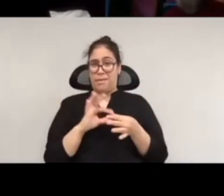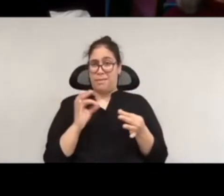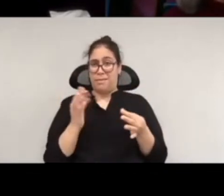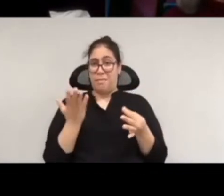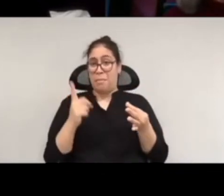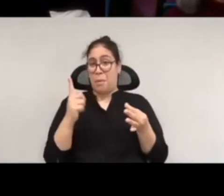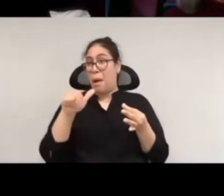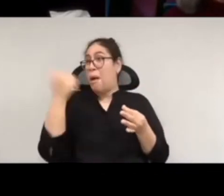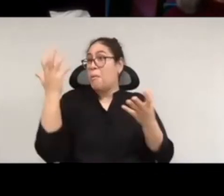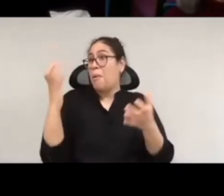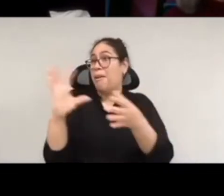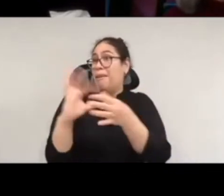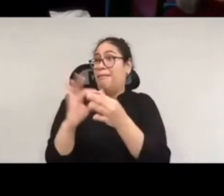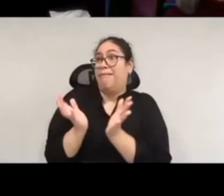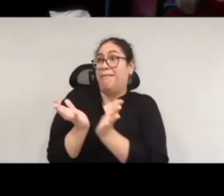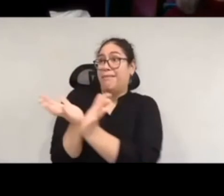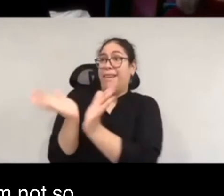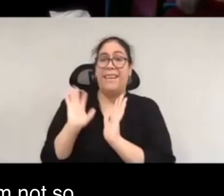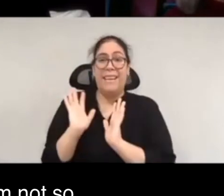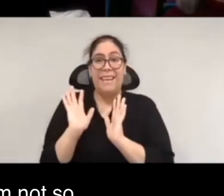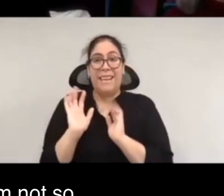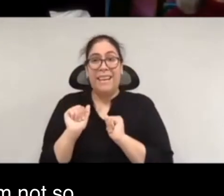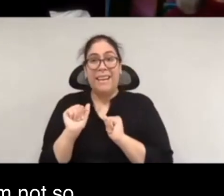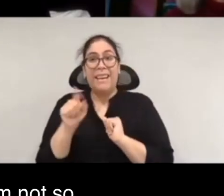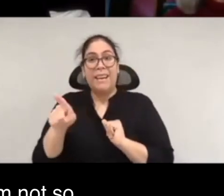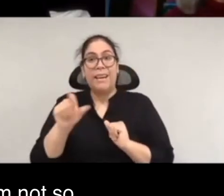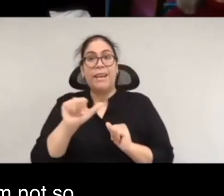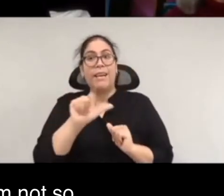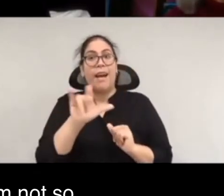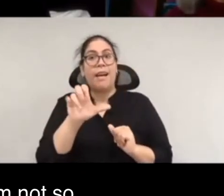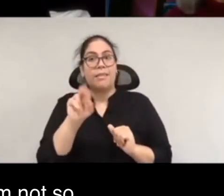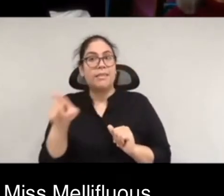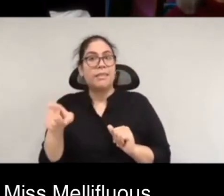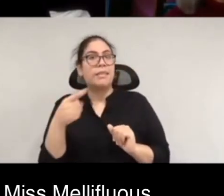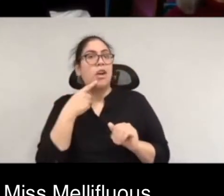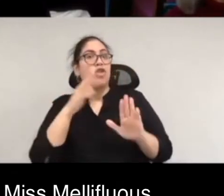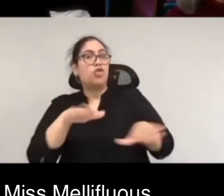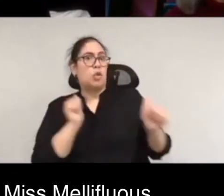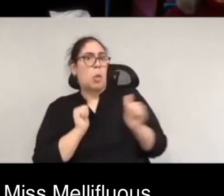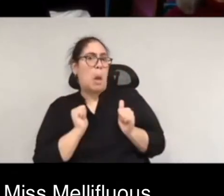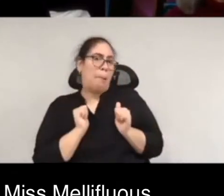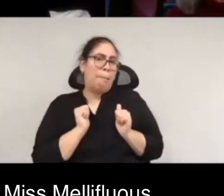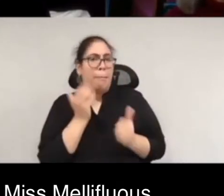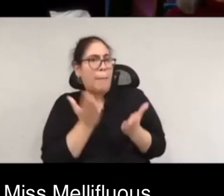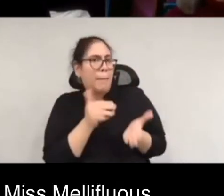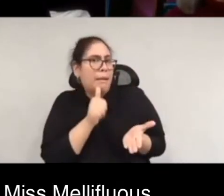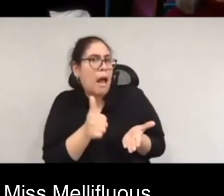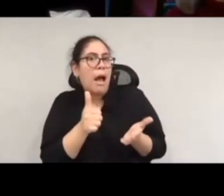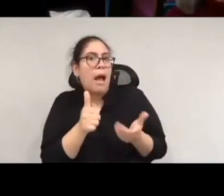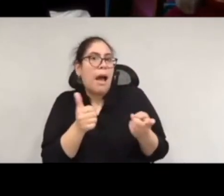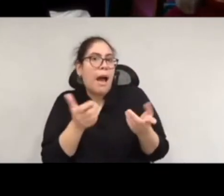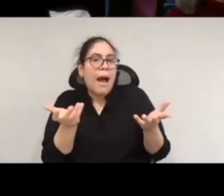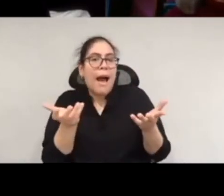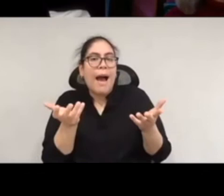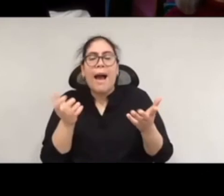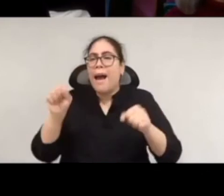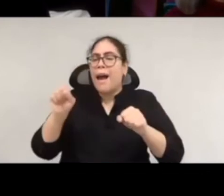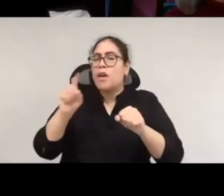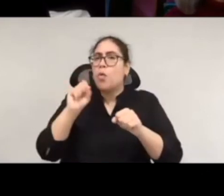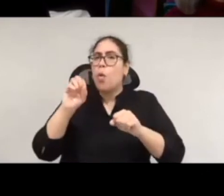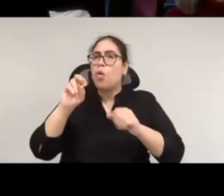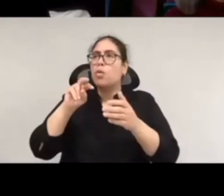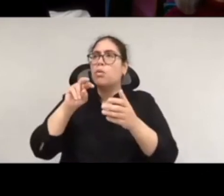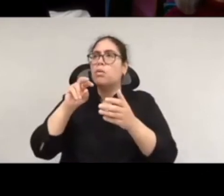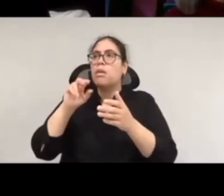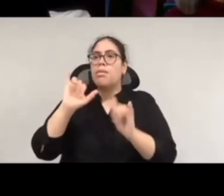it. I love action. Children's, I'm not so good at, but I'm Miss Mellifluous, so that is not the right